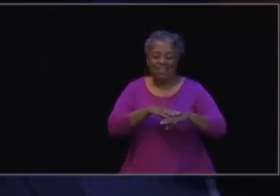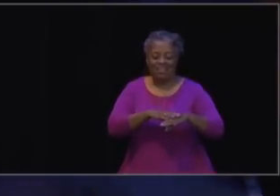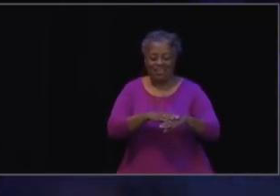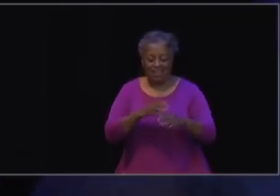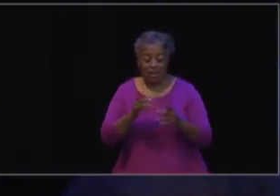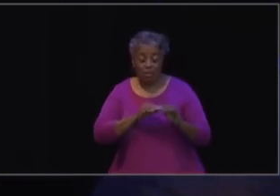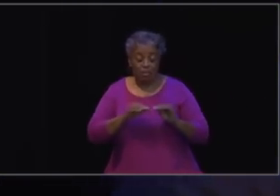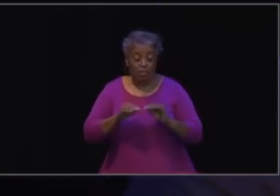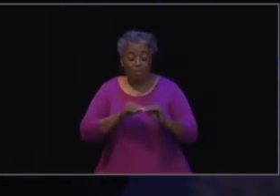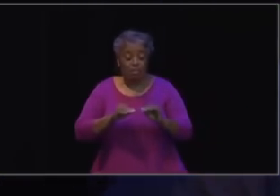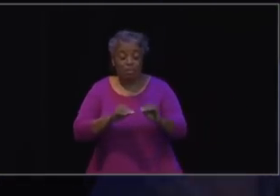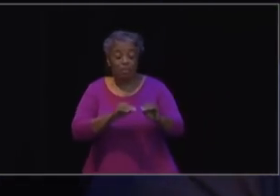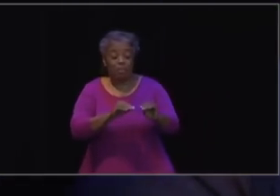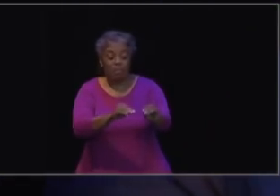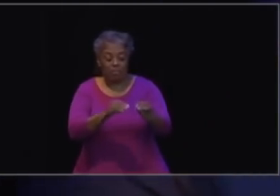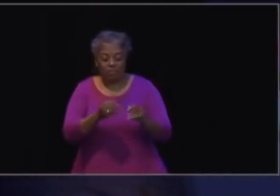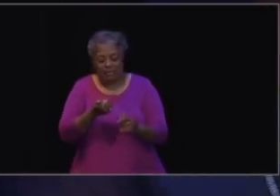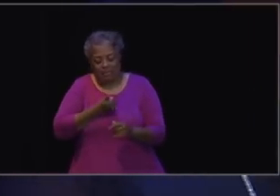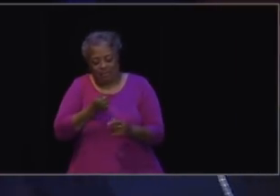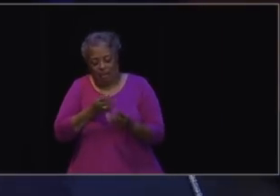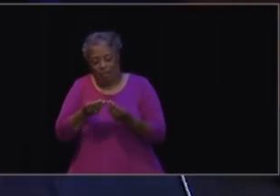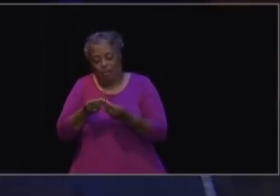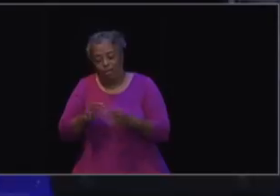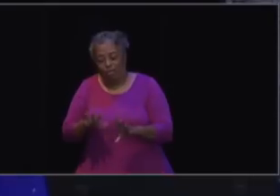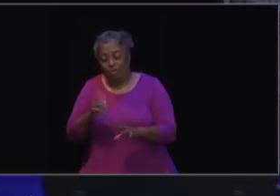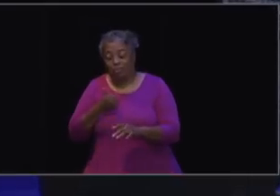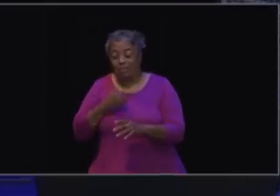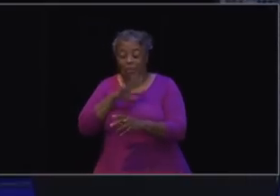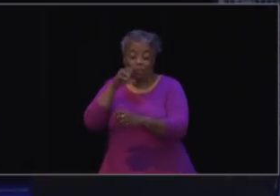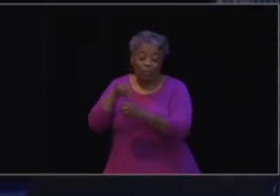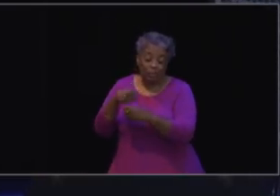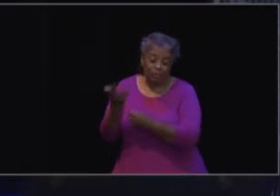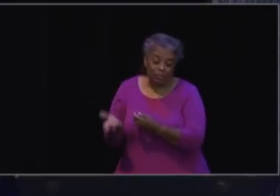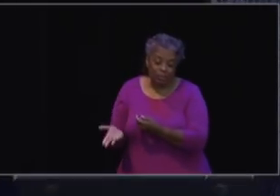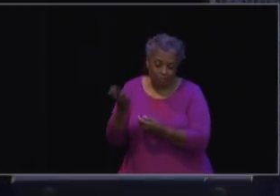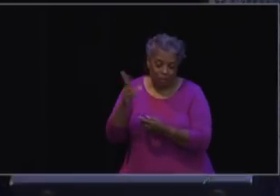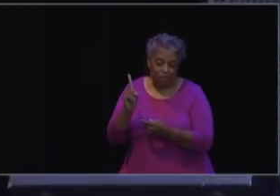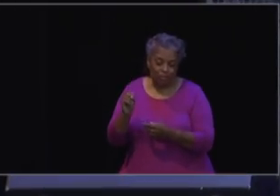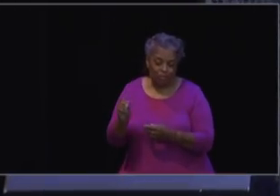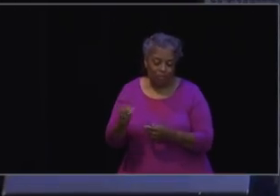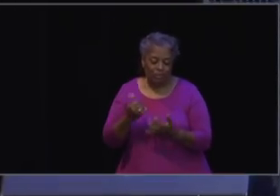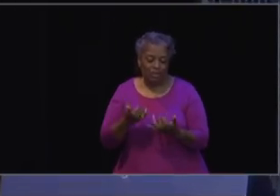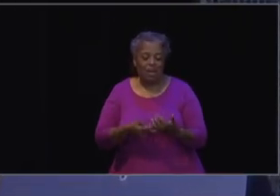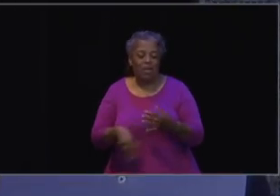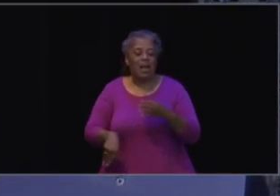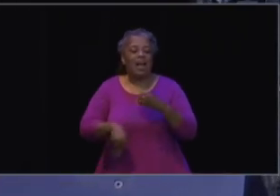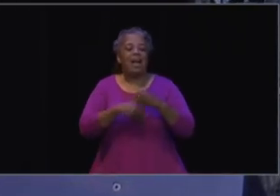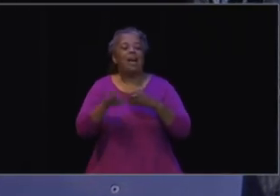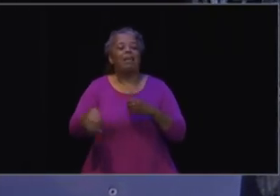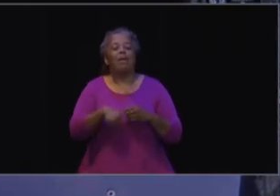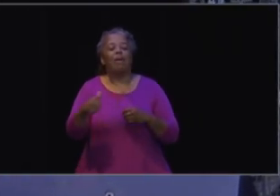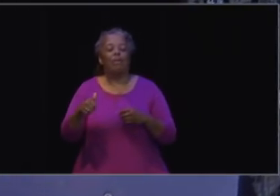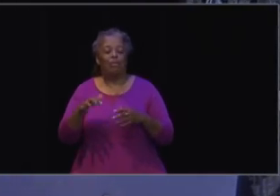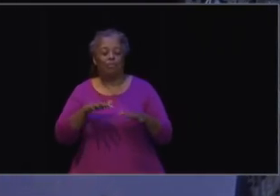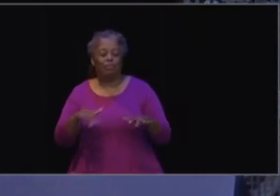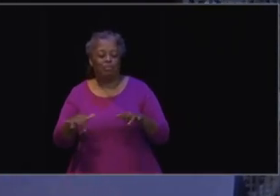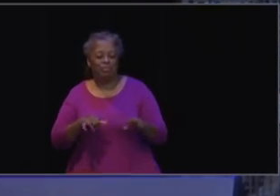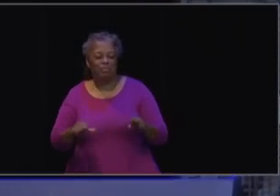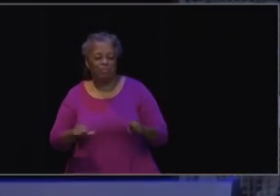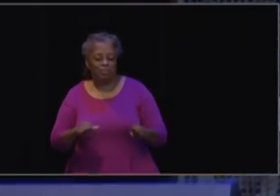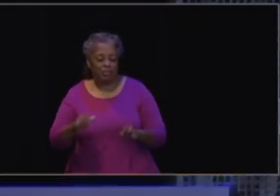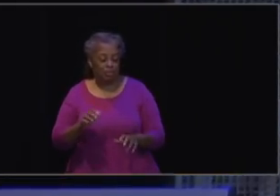in movement as I lose myself in you. Colors in my cup